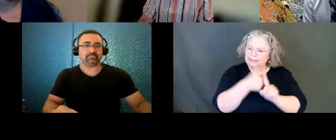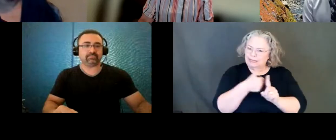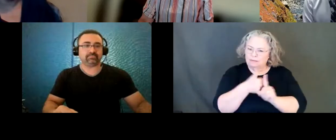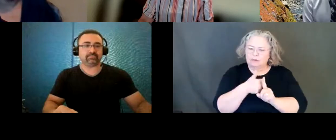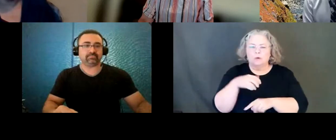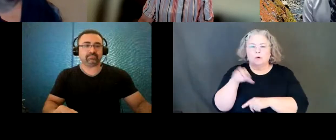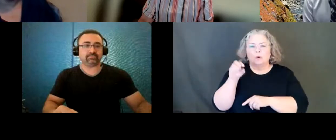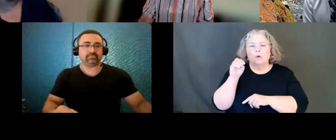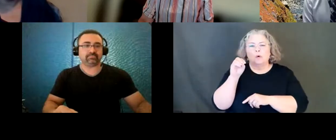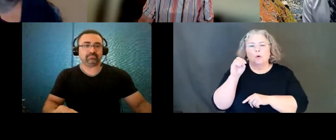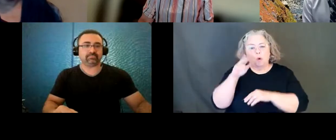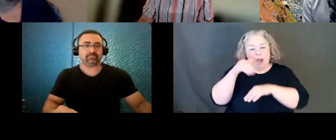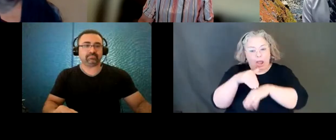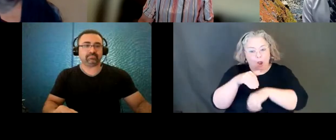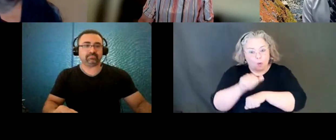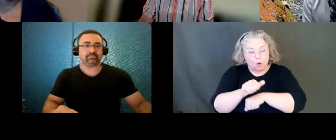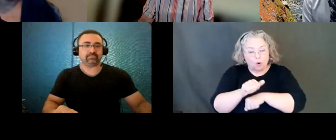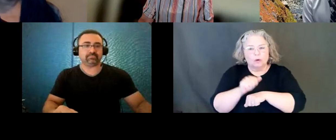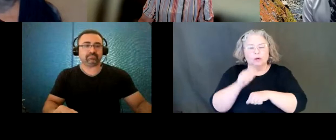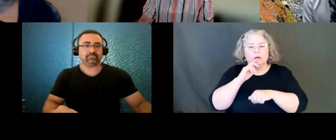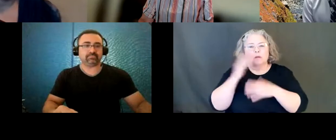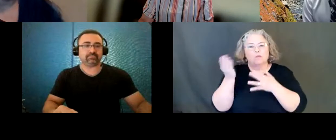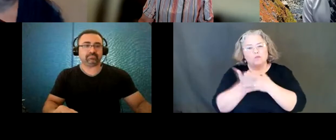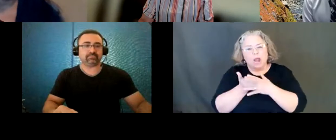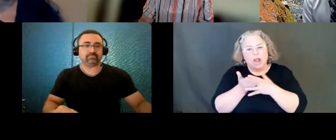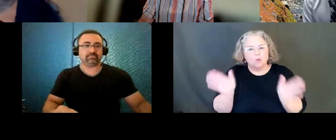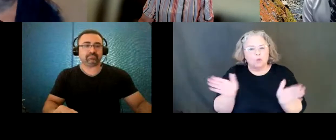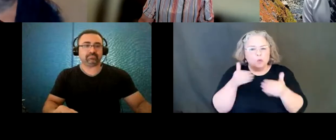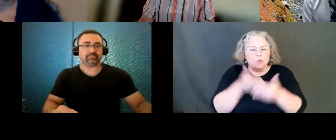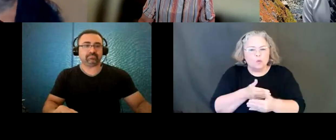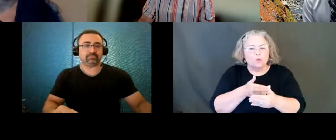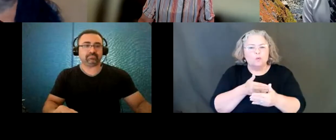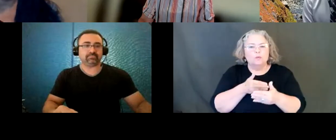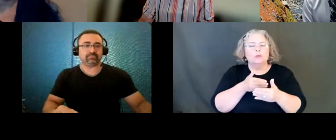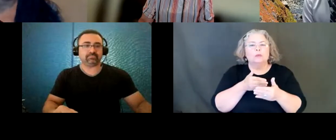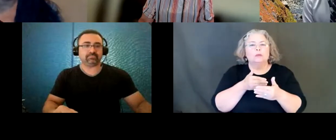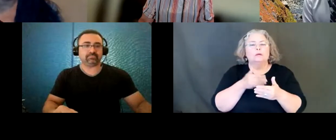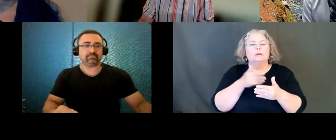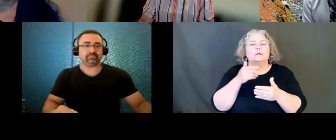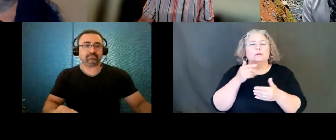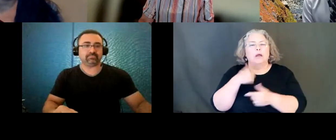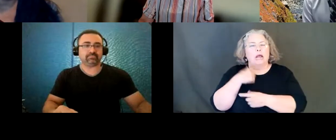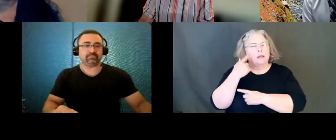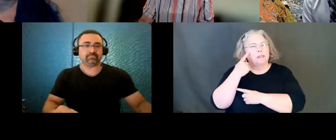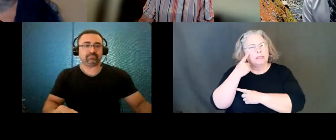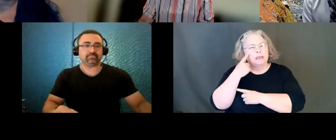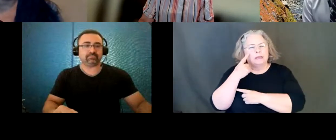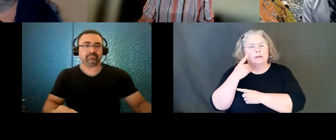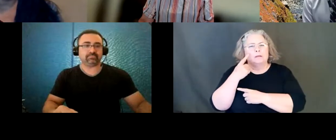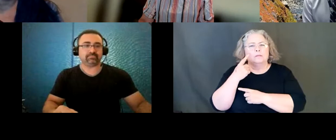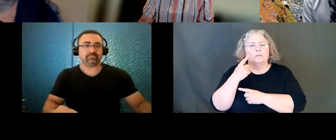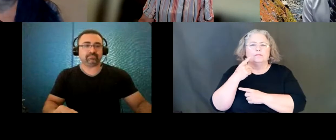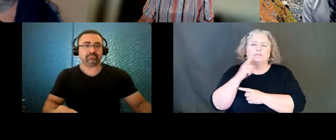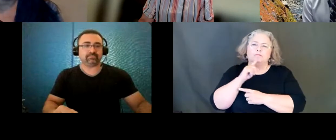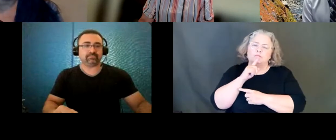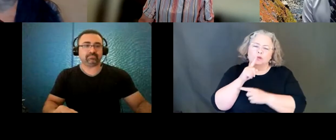Or if at work in break rooms and things like that. And I think that there was just that